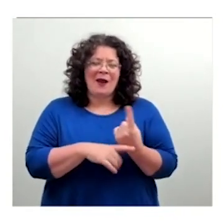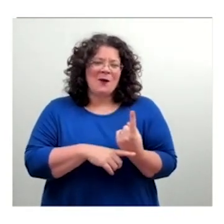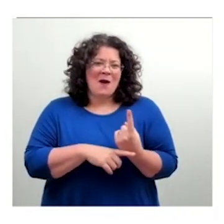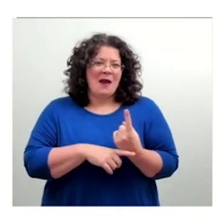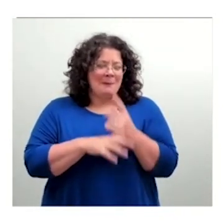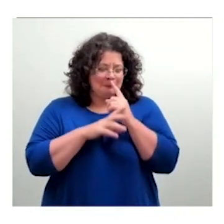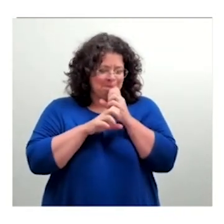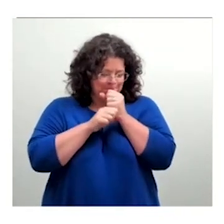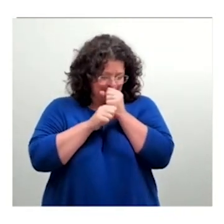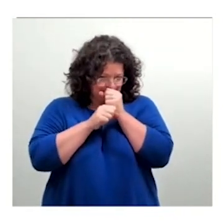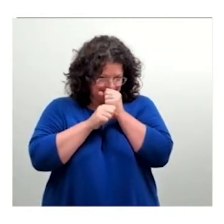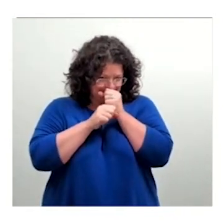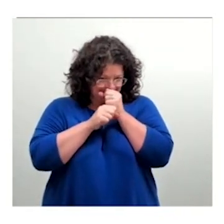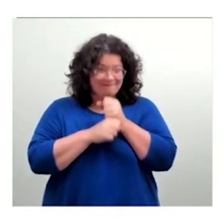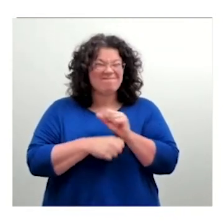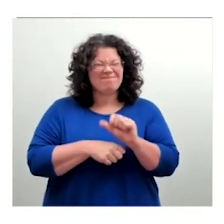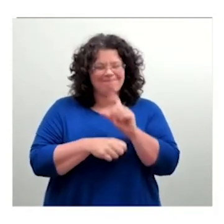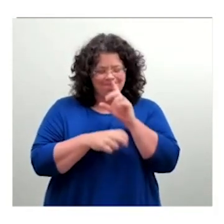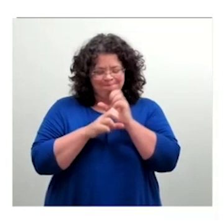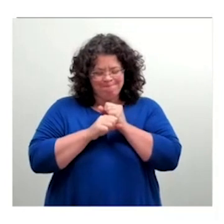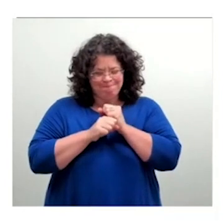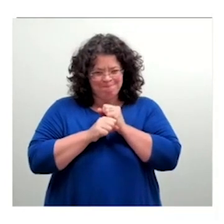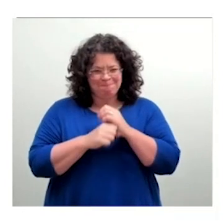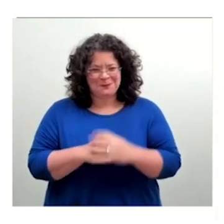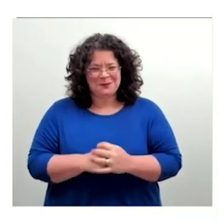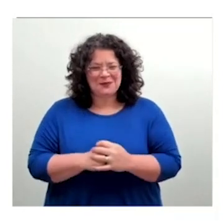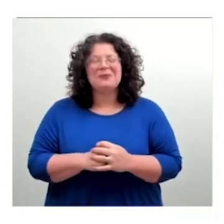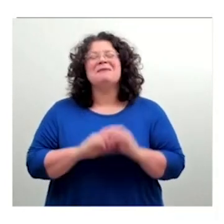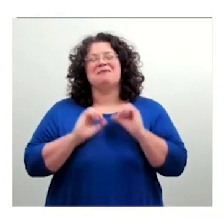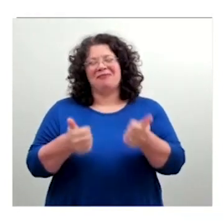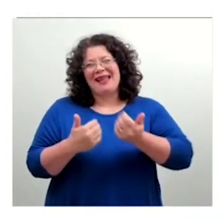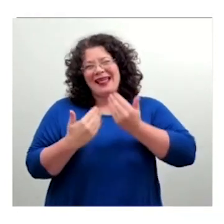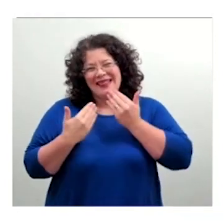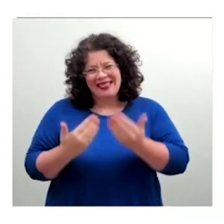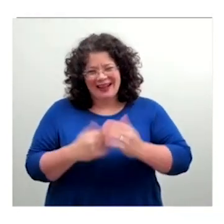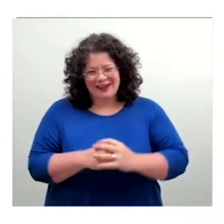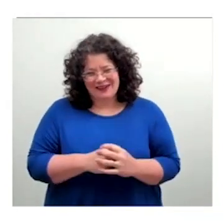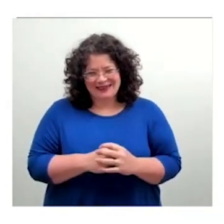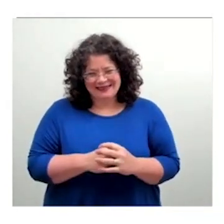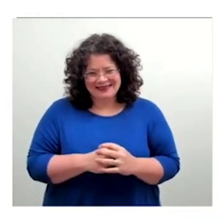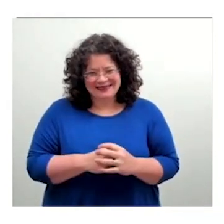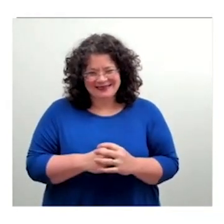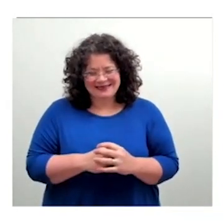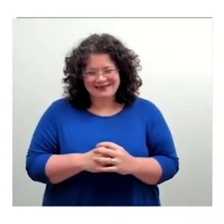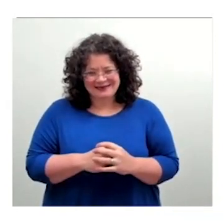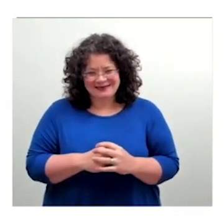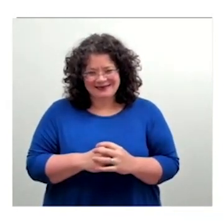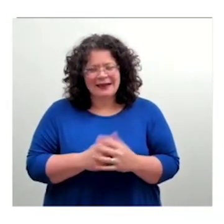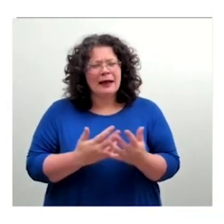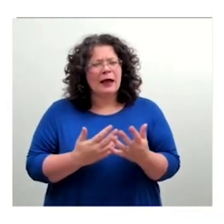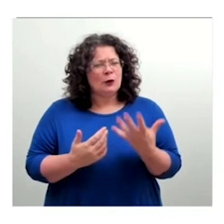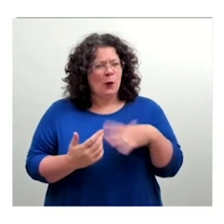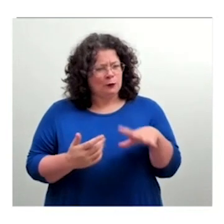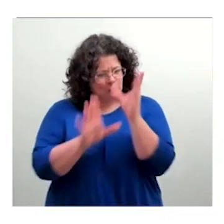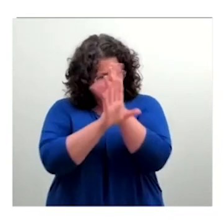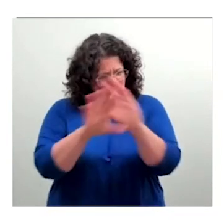Great. Well, thank you, everyone. And just to emphasize, I mean, the point about the Tech for Good Awards is to bring these stories to light